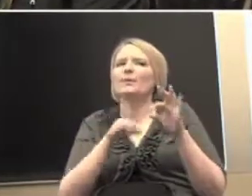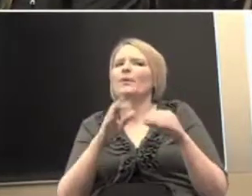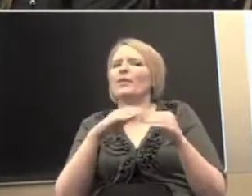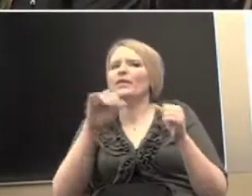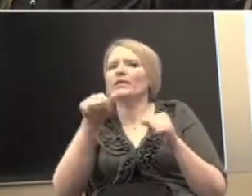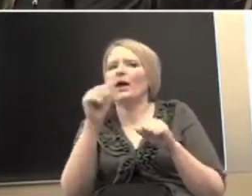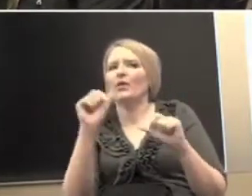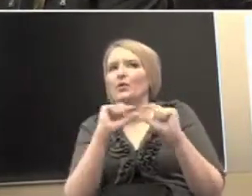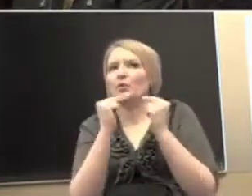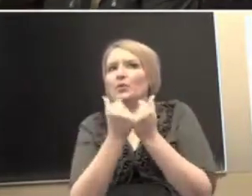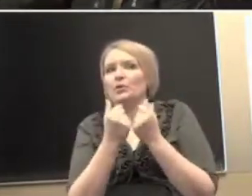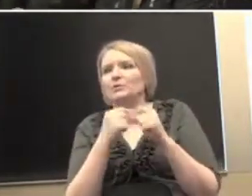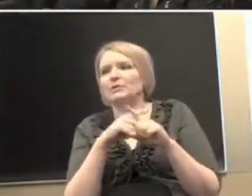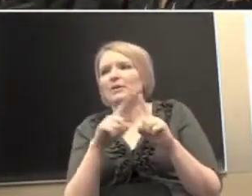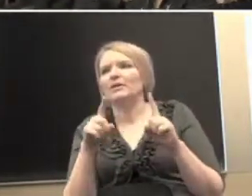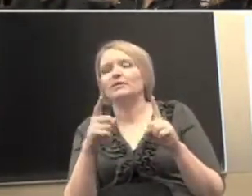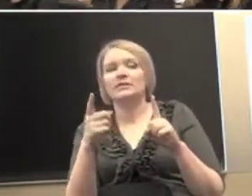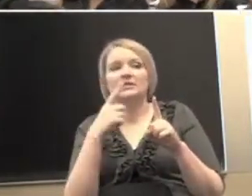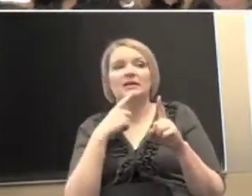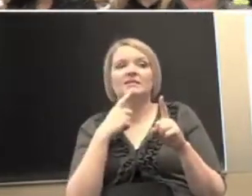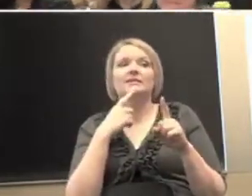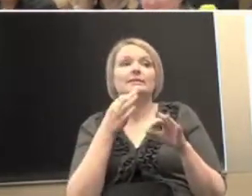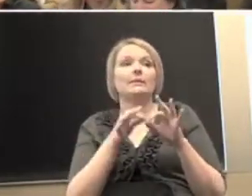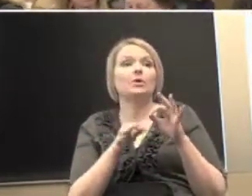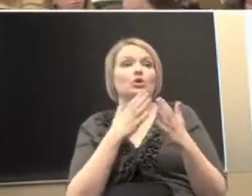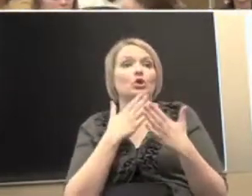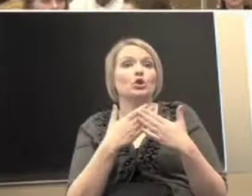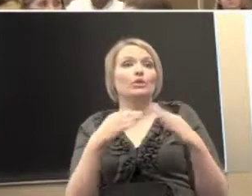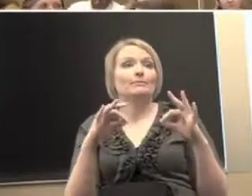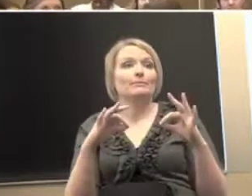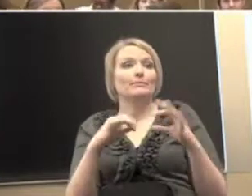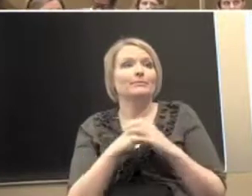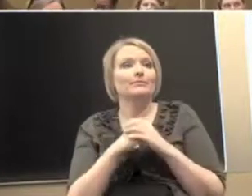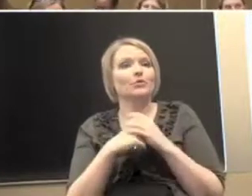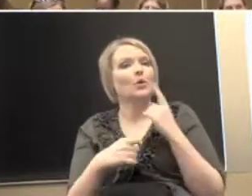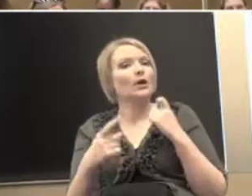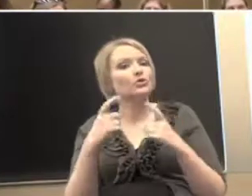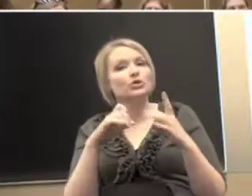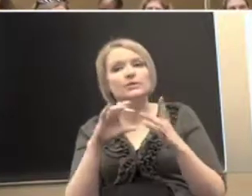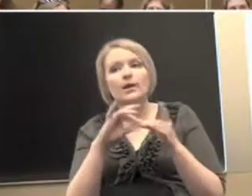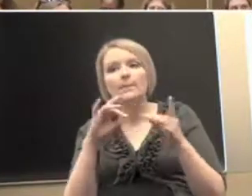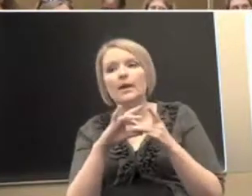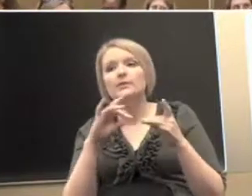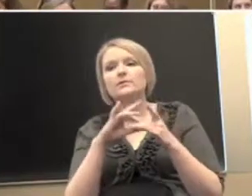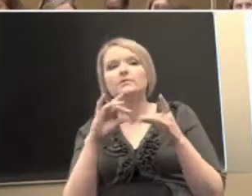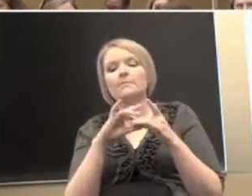but Simple's good. simple's good. Questions, comments?